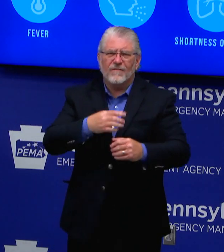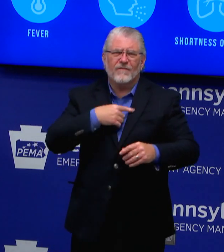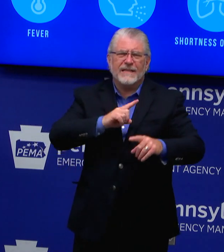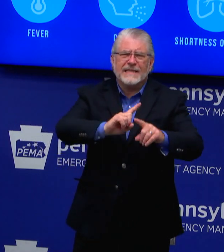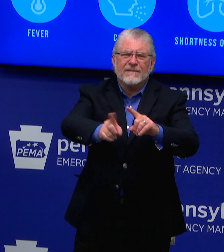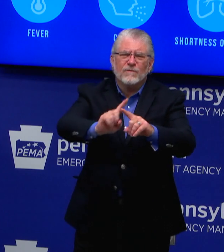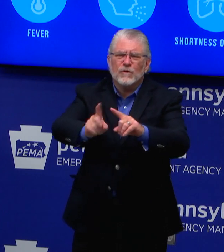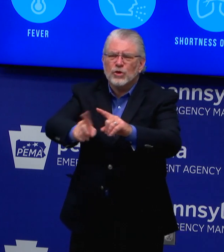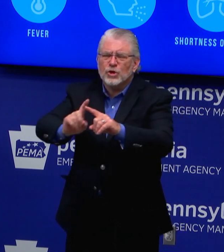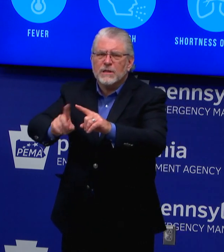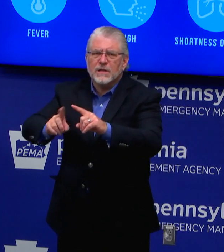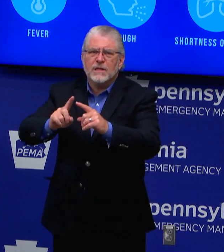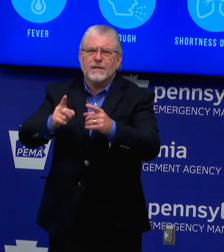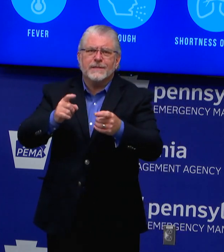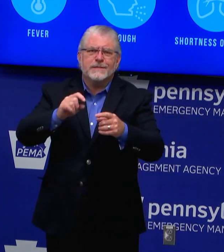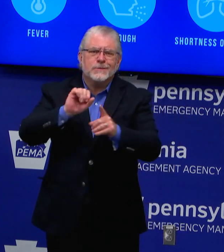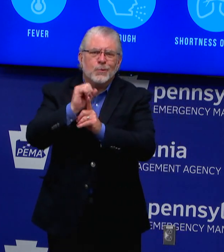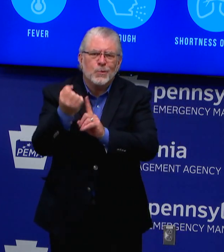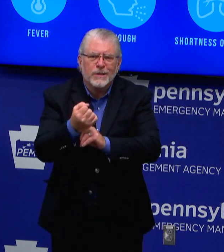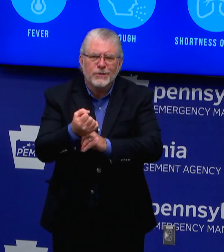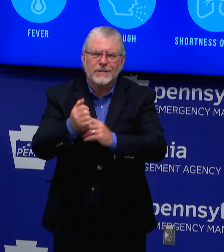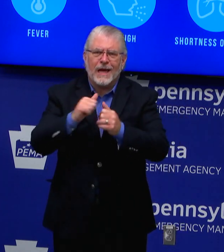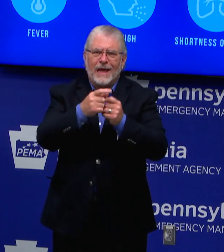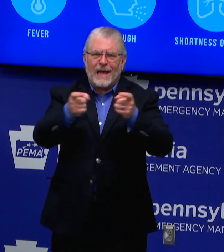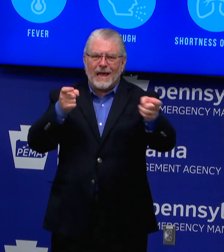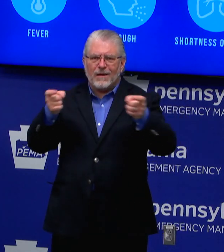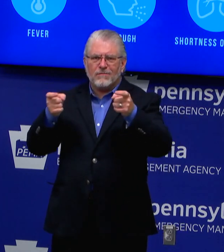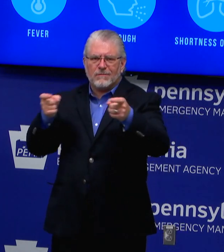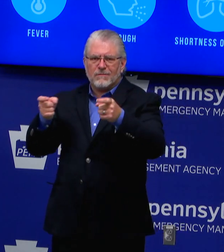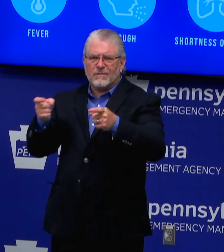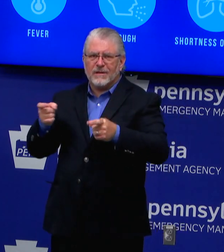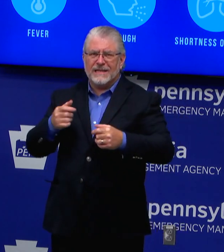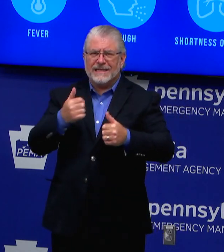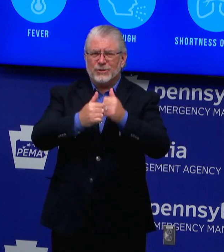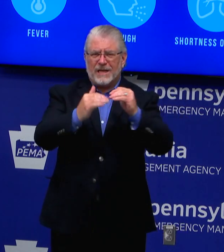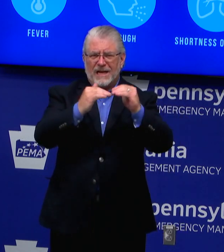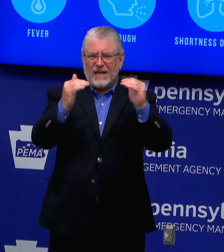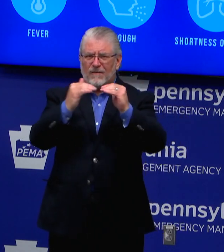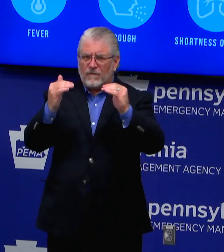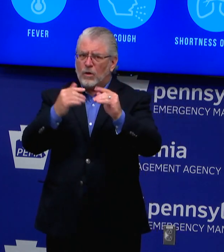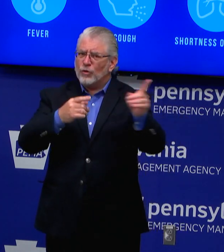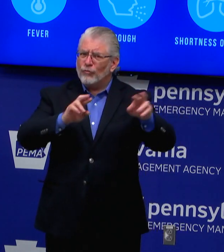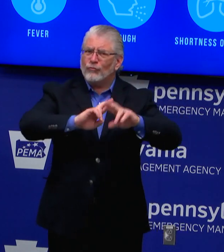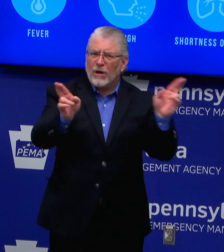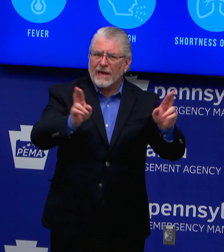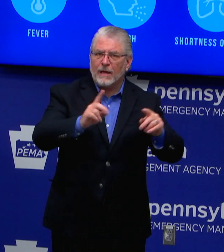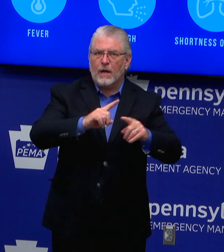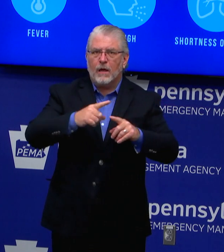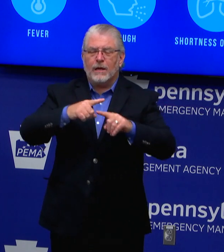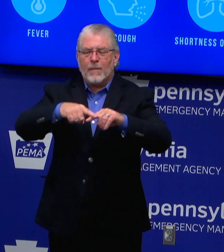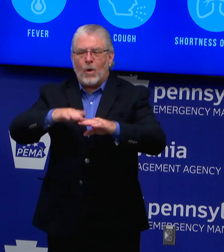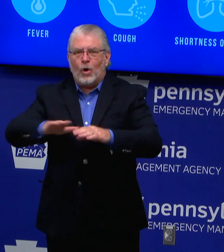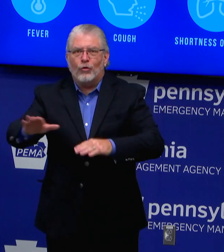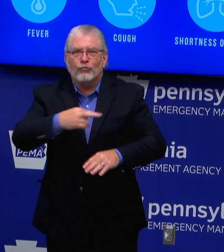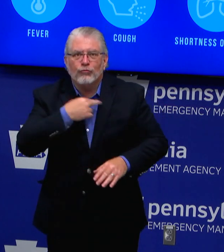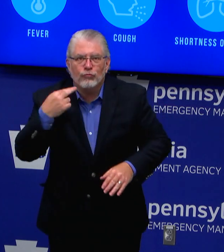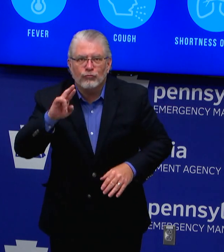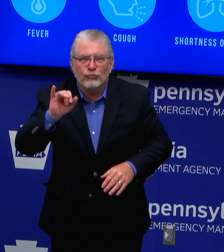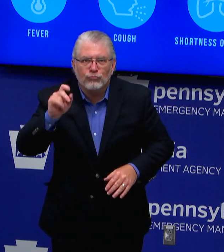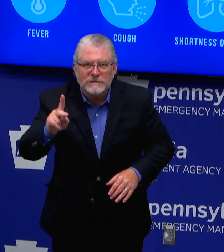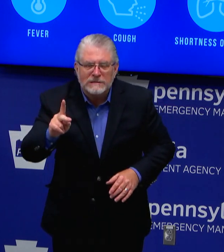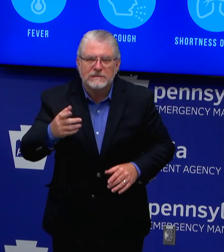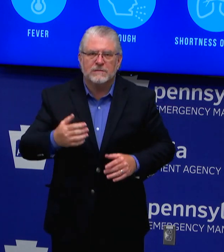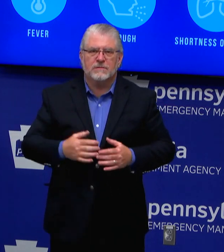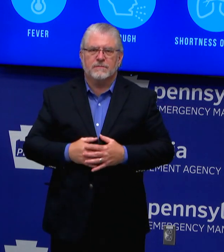management agencies. Different counties have different levels of preparedness based on what their risks happen to be. So that's,